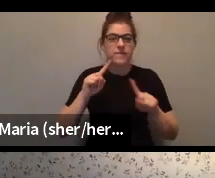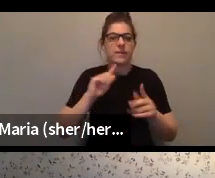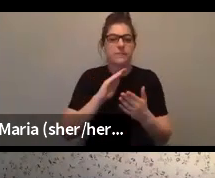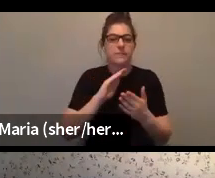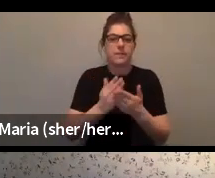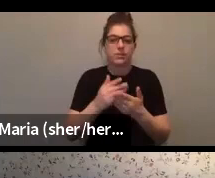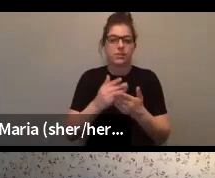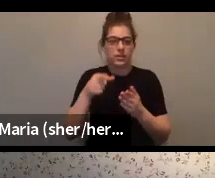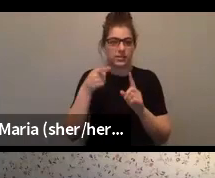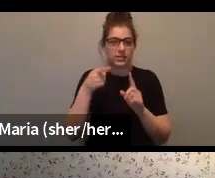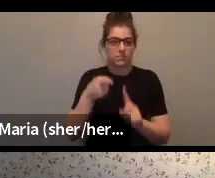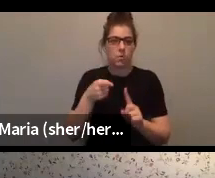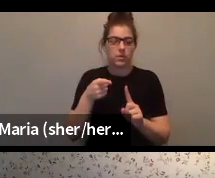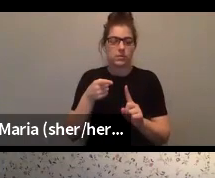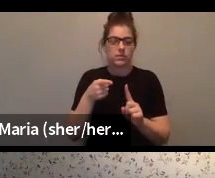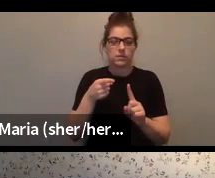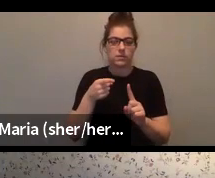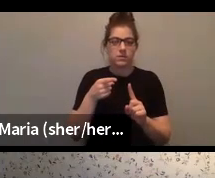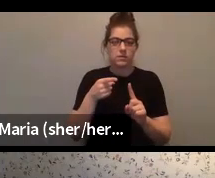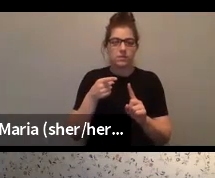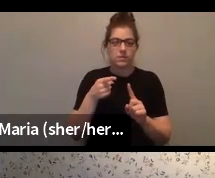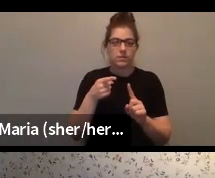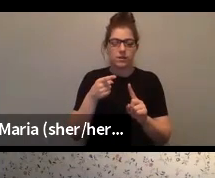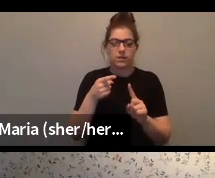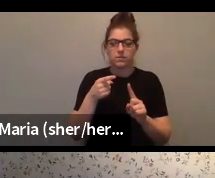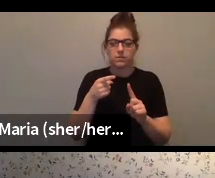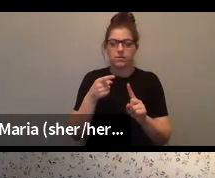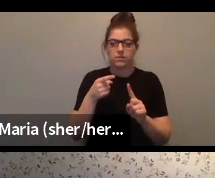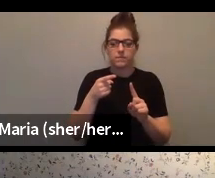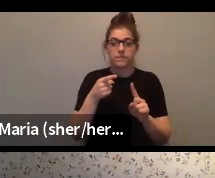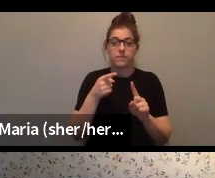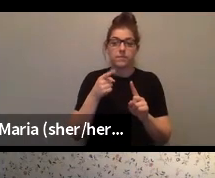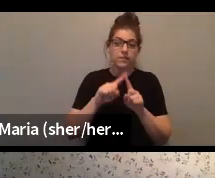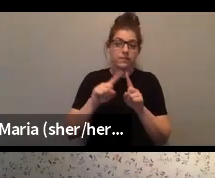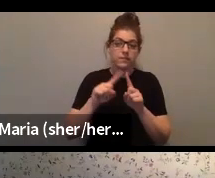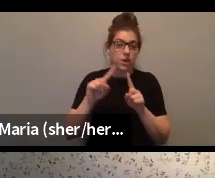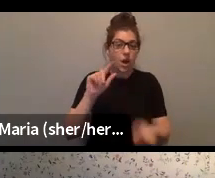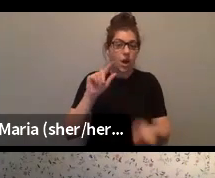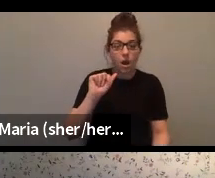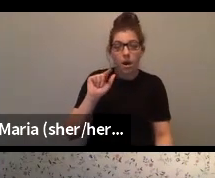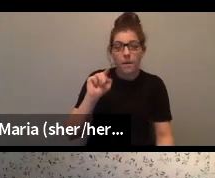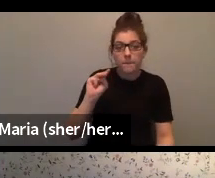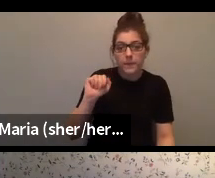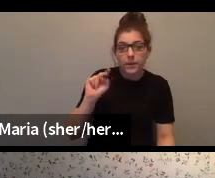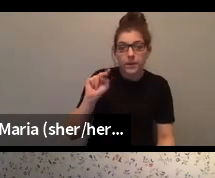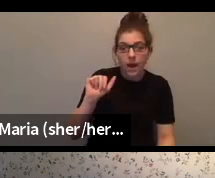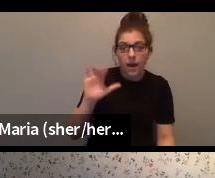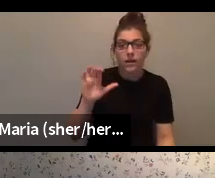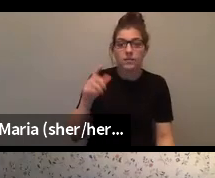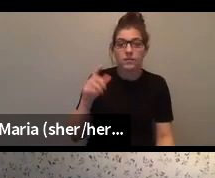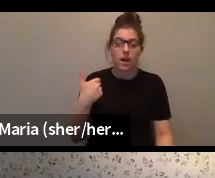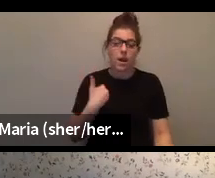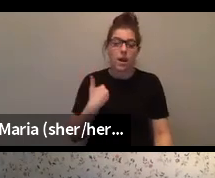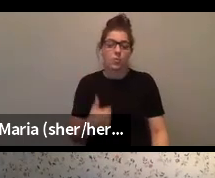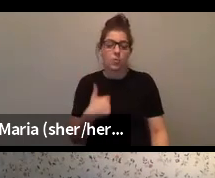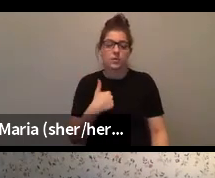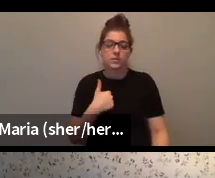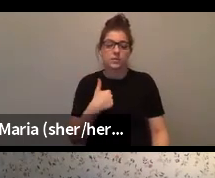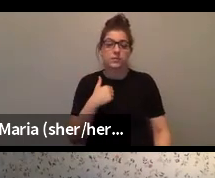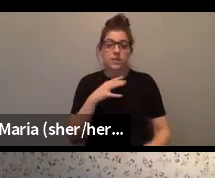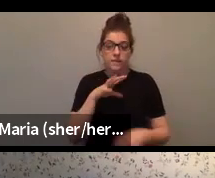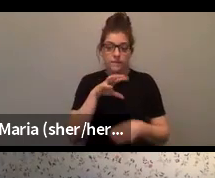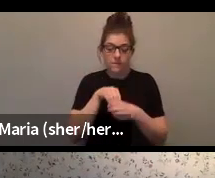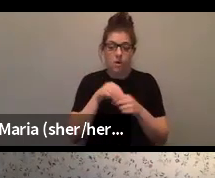words, I was the editor of the Poor Dancer's Almanac. I was involved